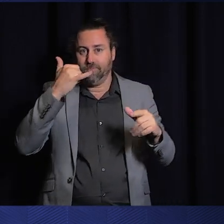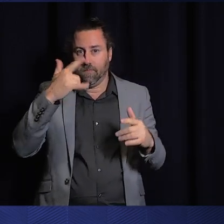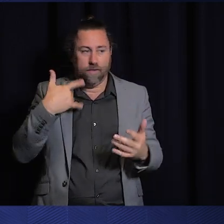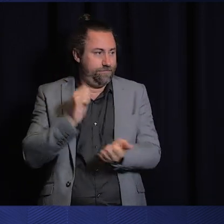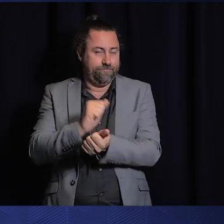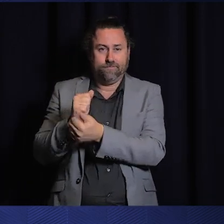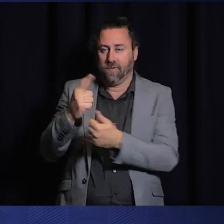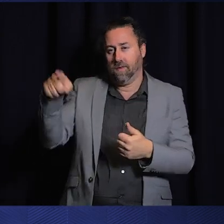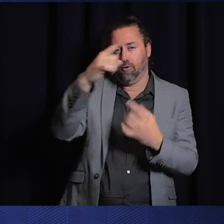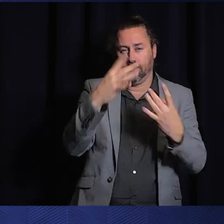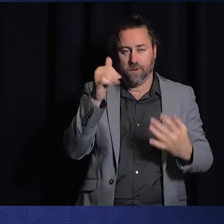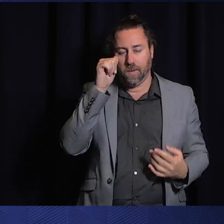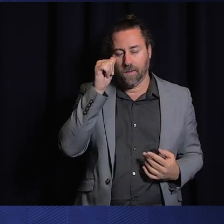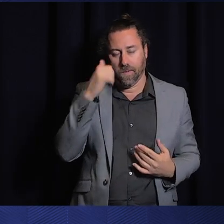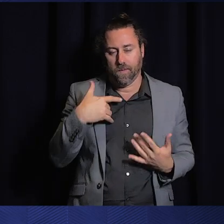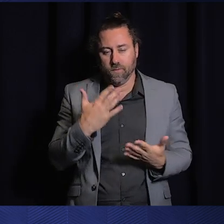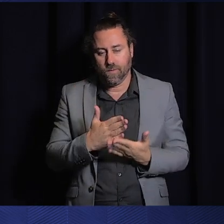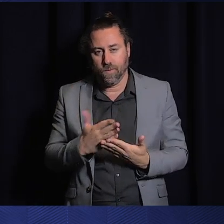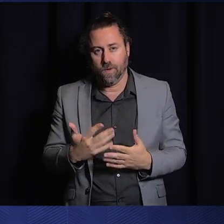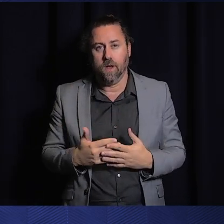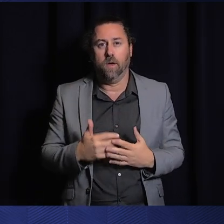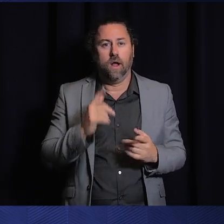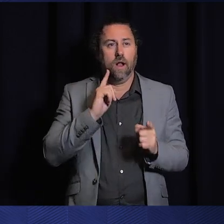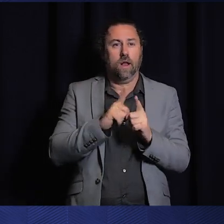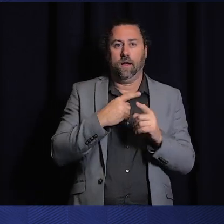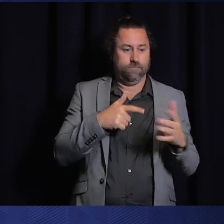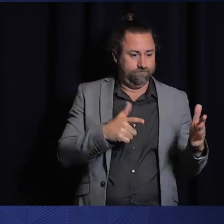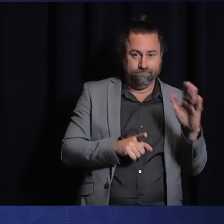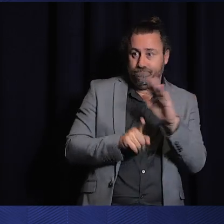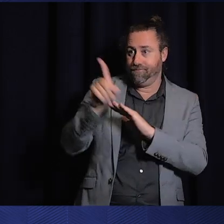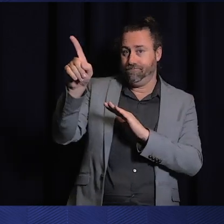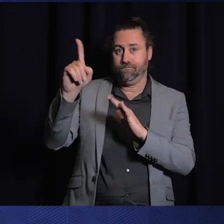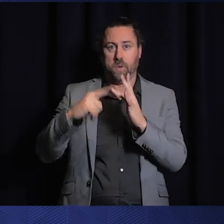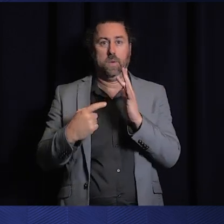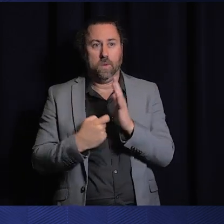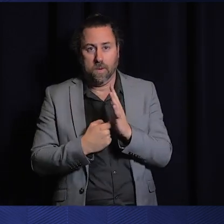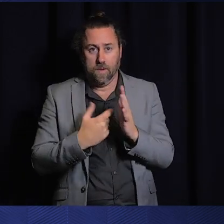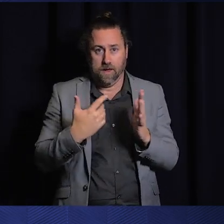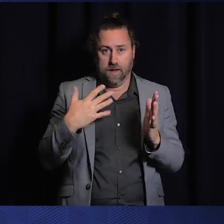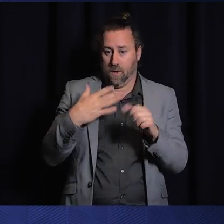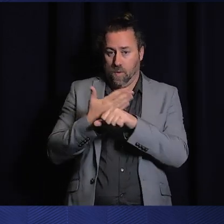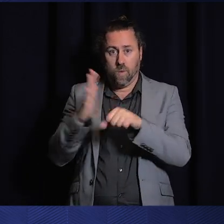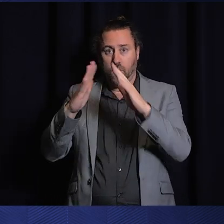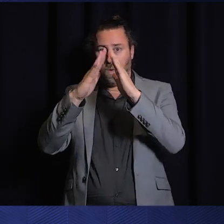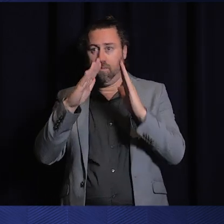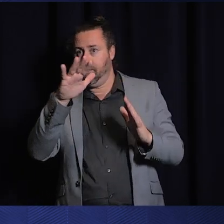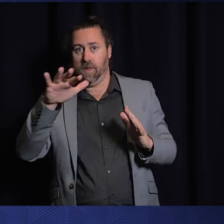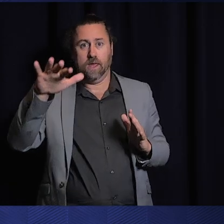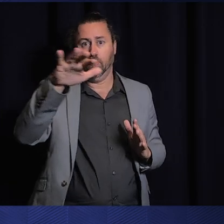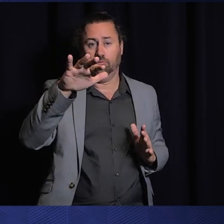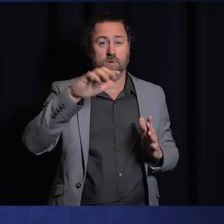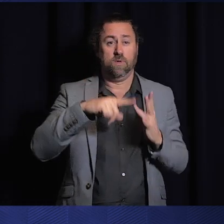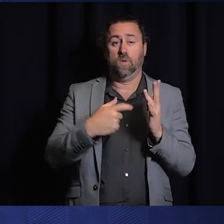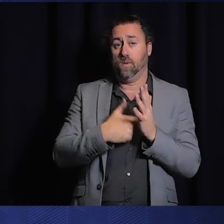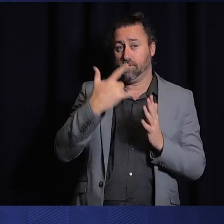know this, but you'll be thinking about it in terms of evacuation or planned relocation, or the situation of people who are